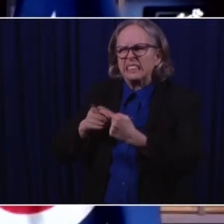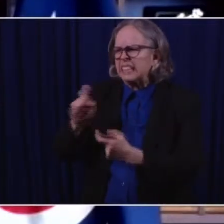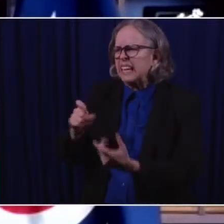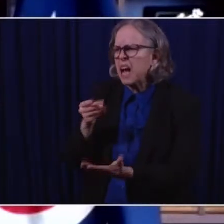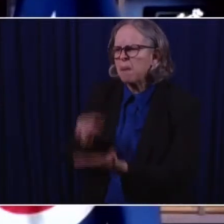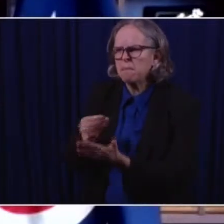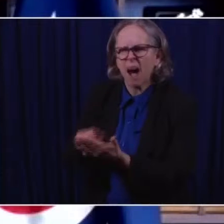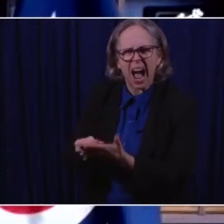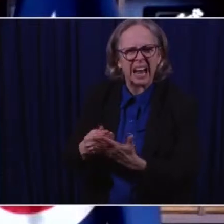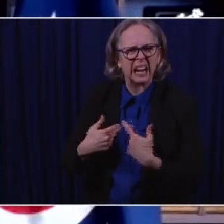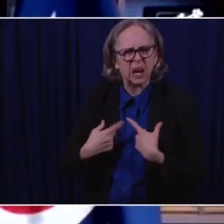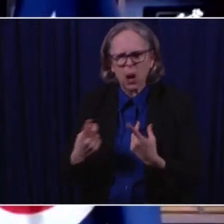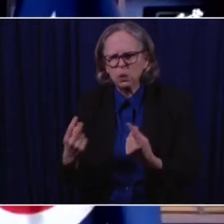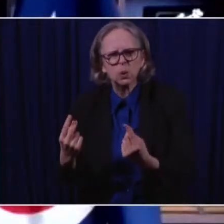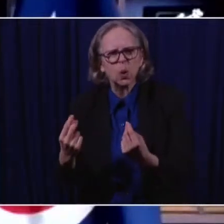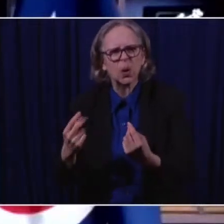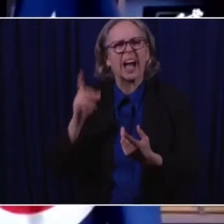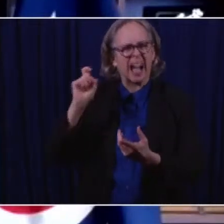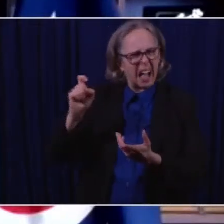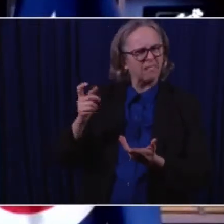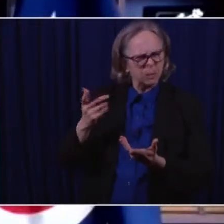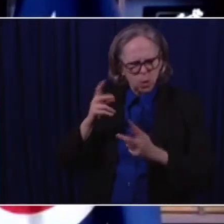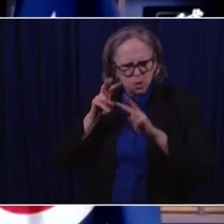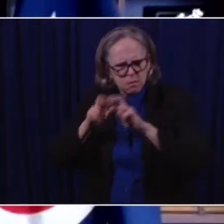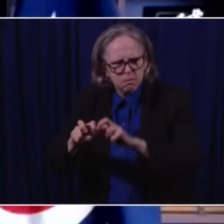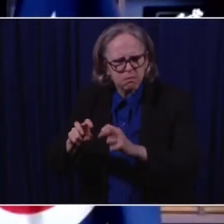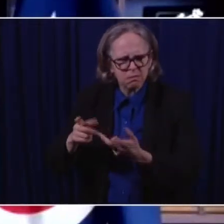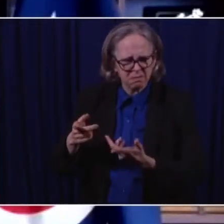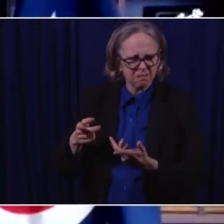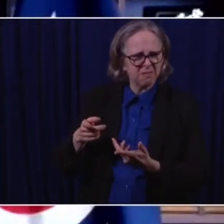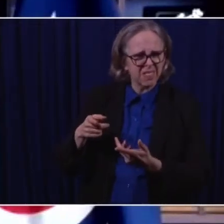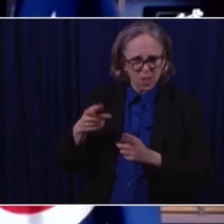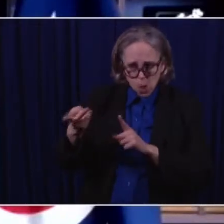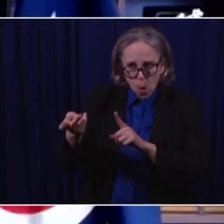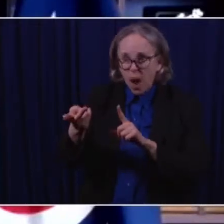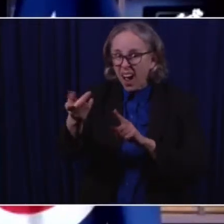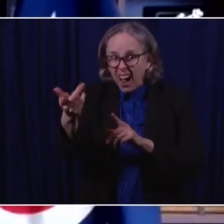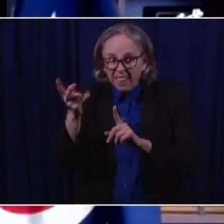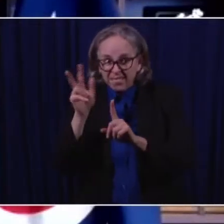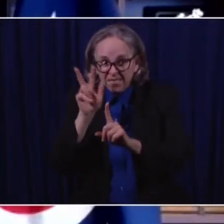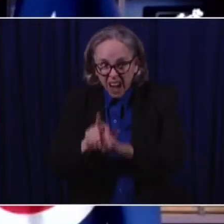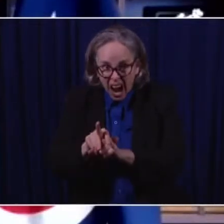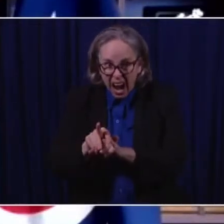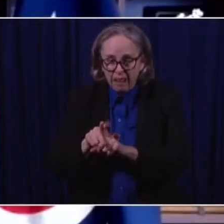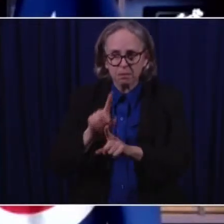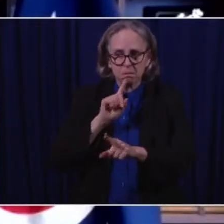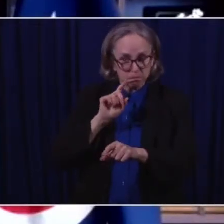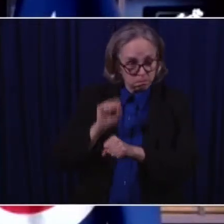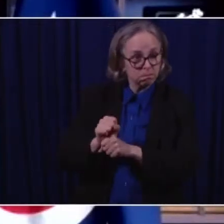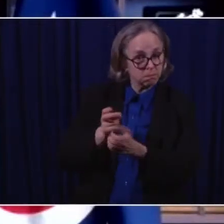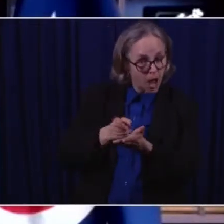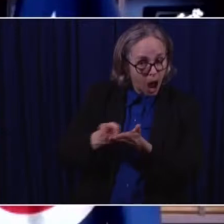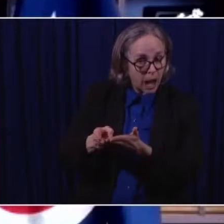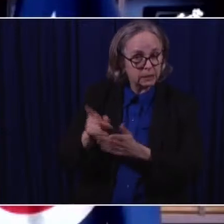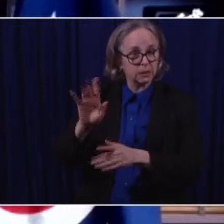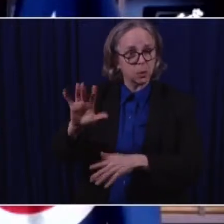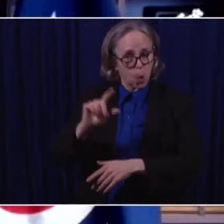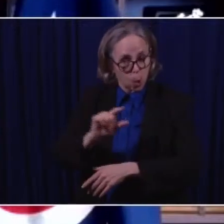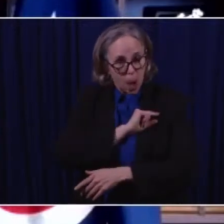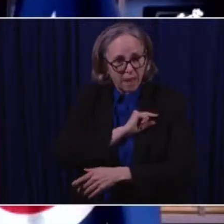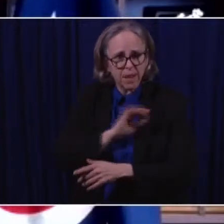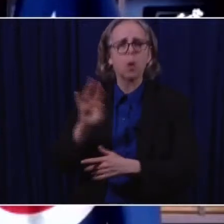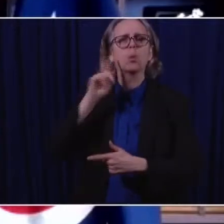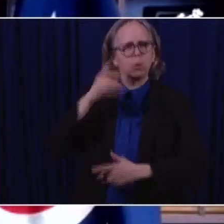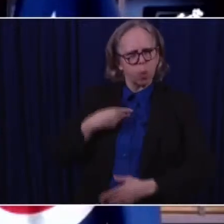you have a legitimate claim, you will get every penny that you're eligible for. And that reassurance is important